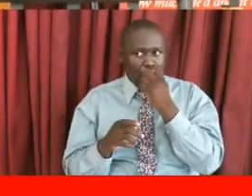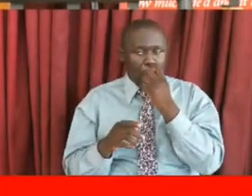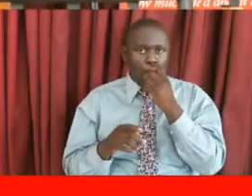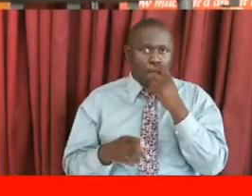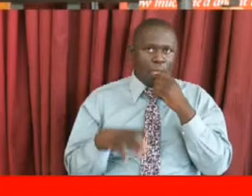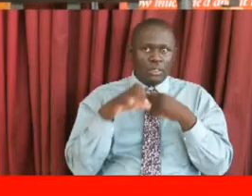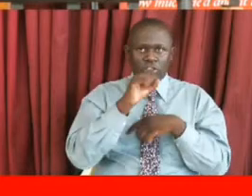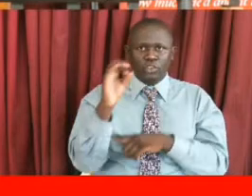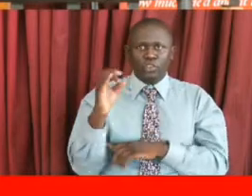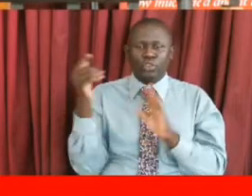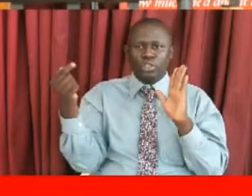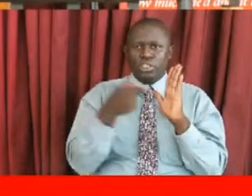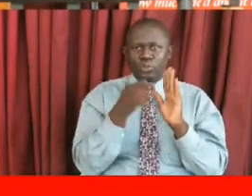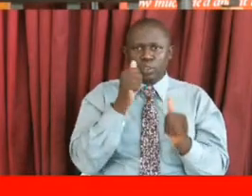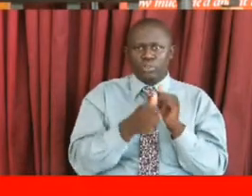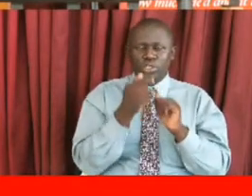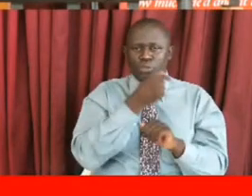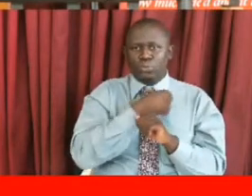one we are being